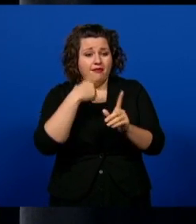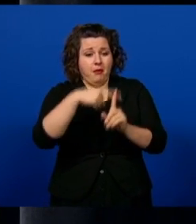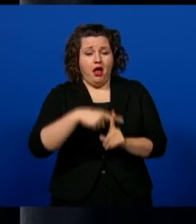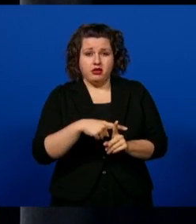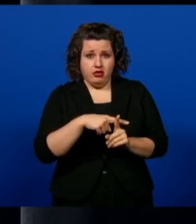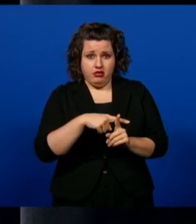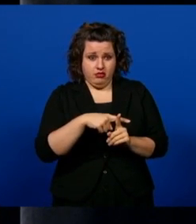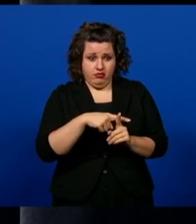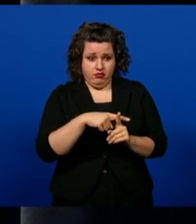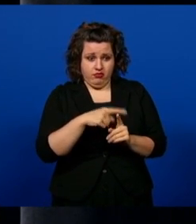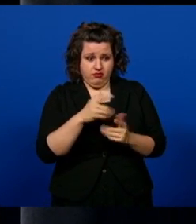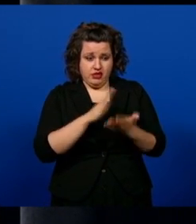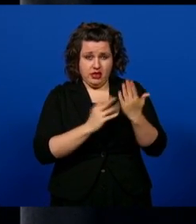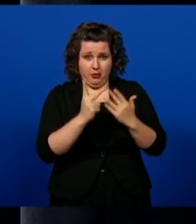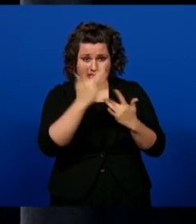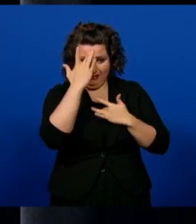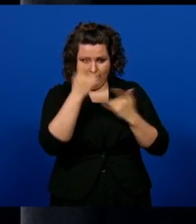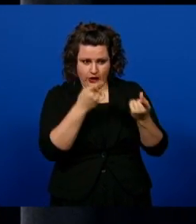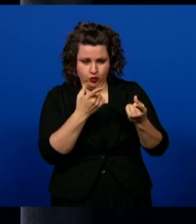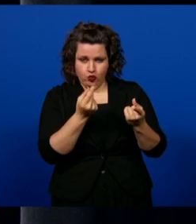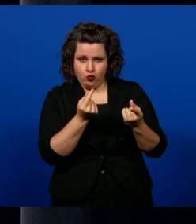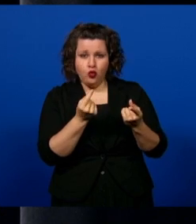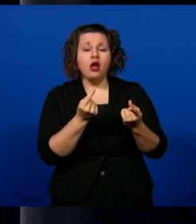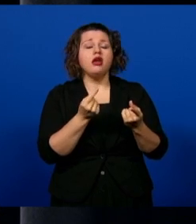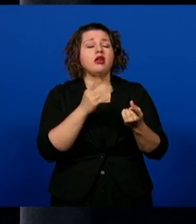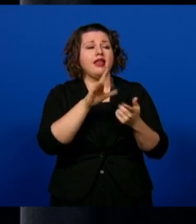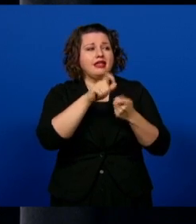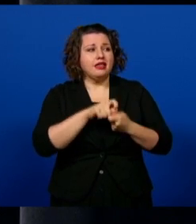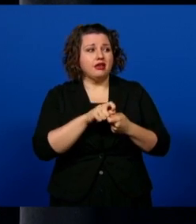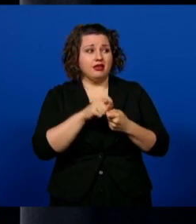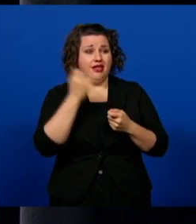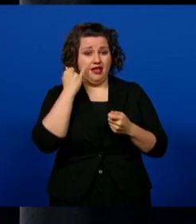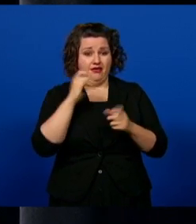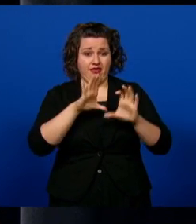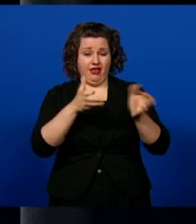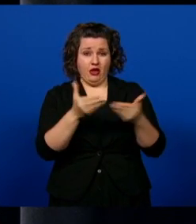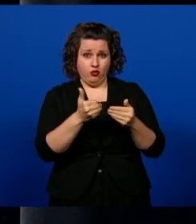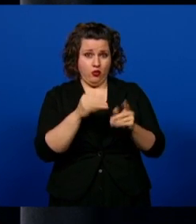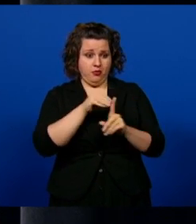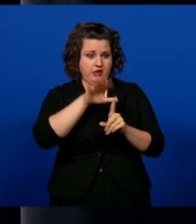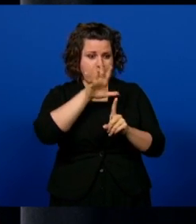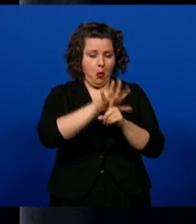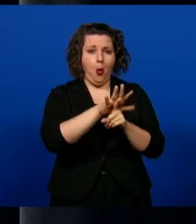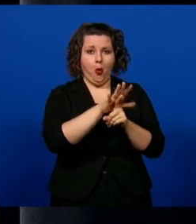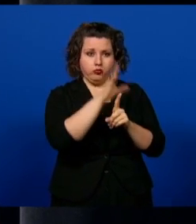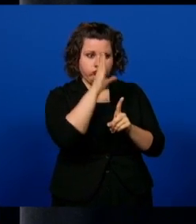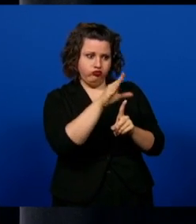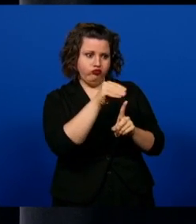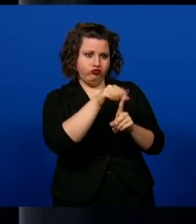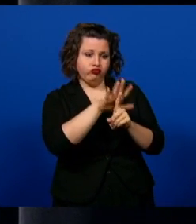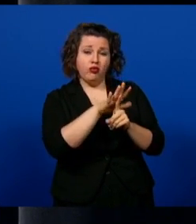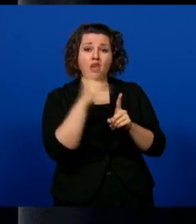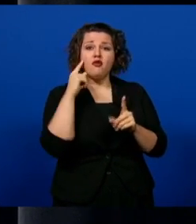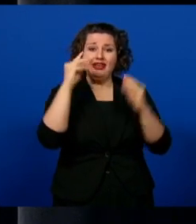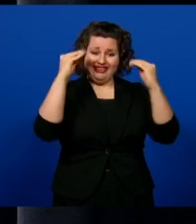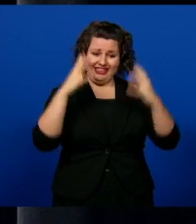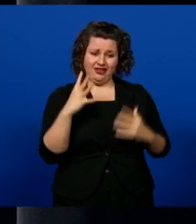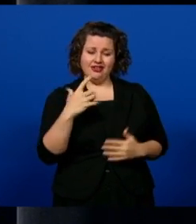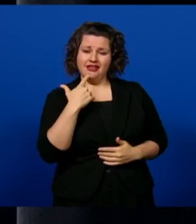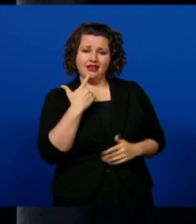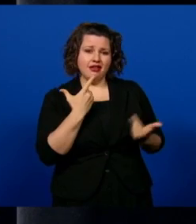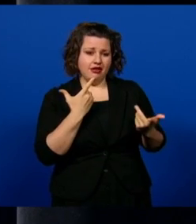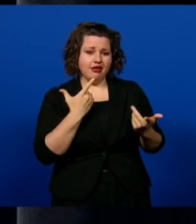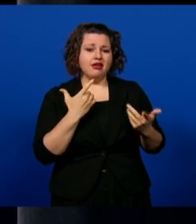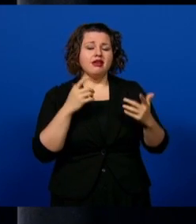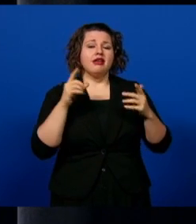about if someone is directly exposed to coronavirus in the classroom or at the school. For teachers, it says that they can